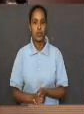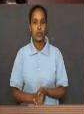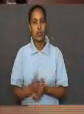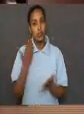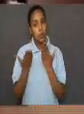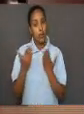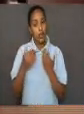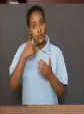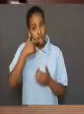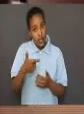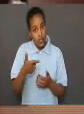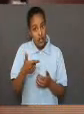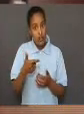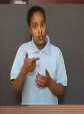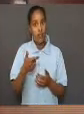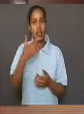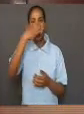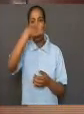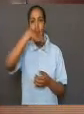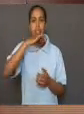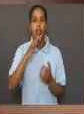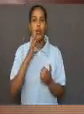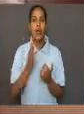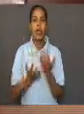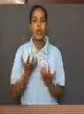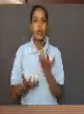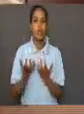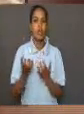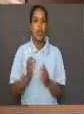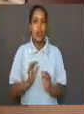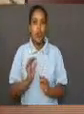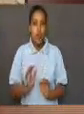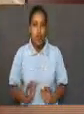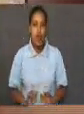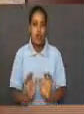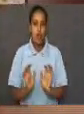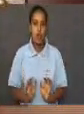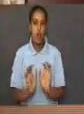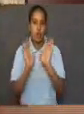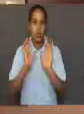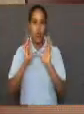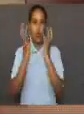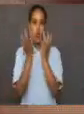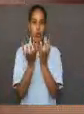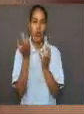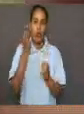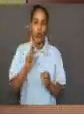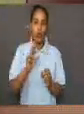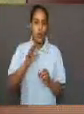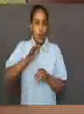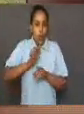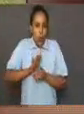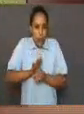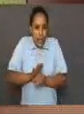You might have said that heating water, rolling a ball up a hill, or